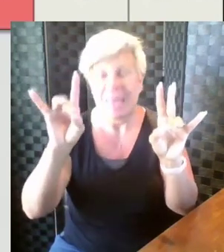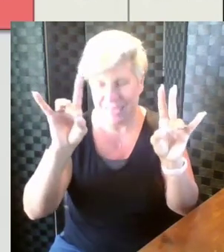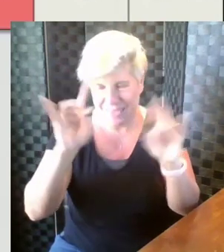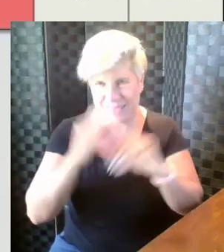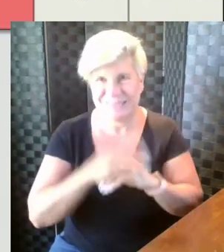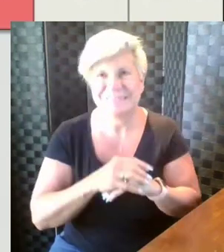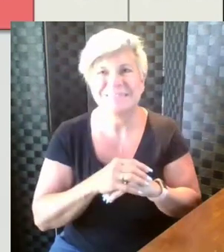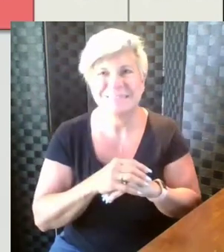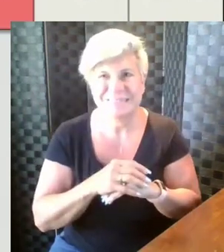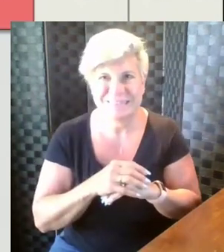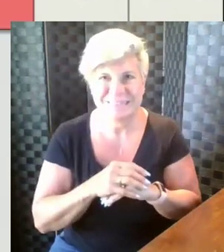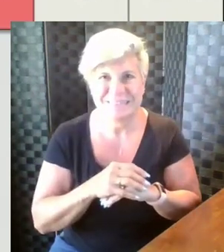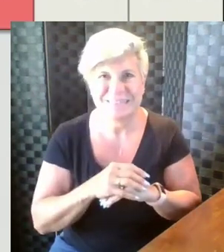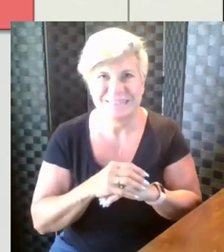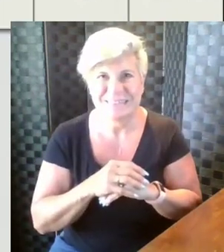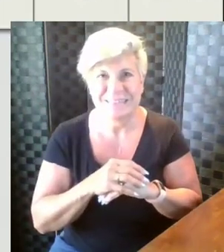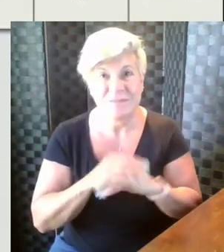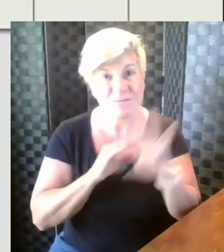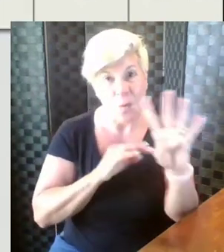8,